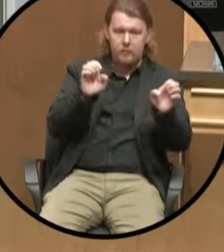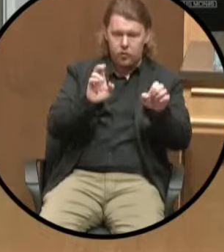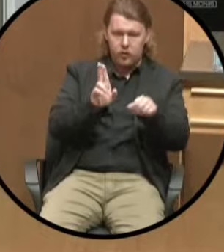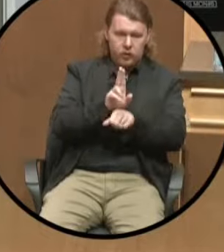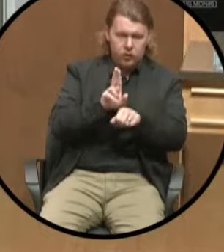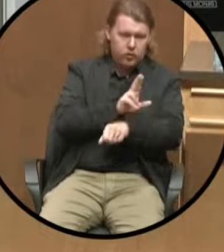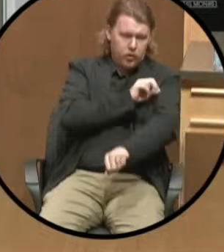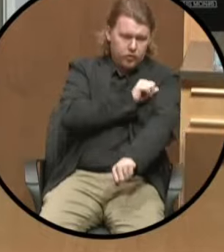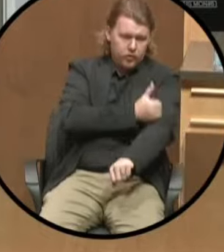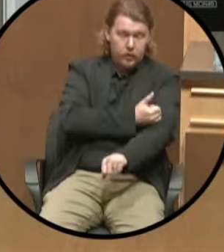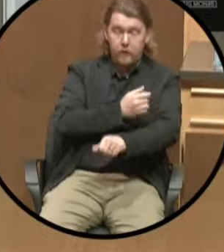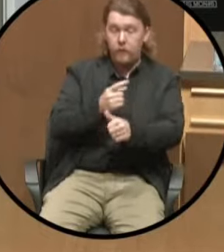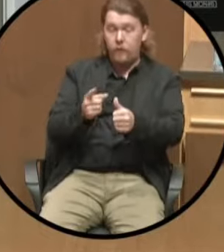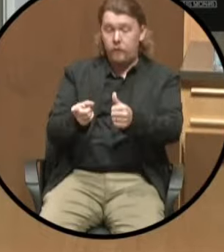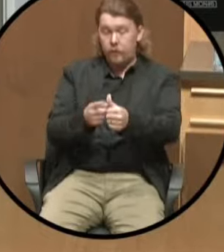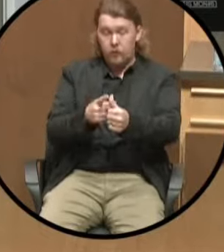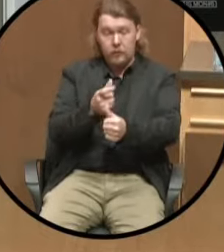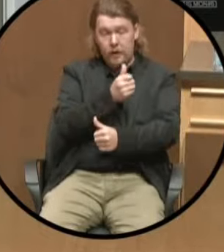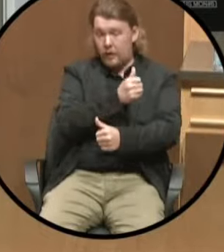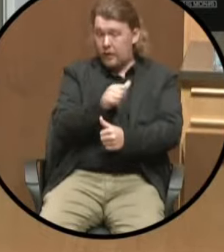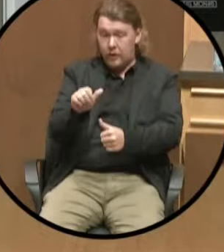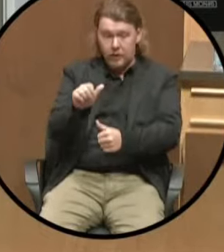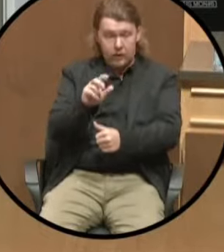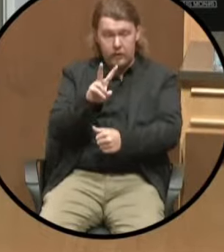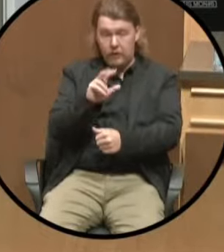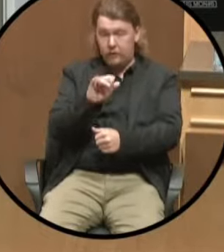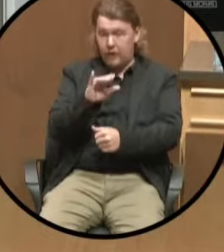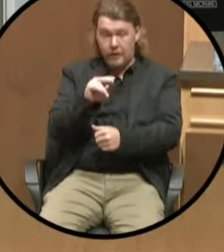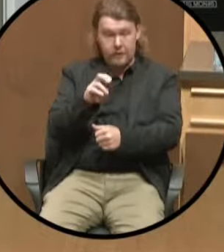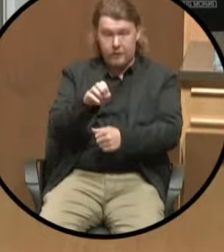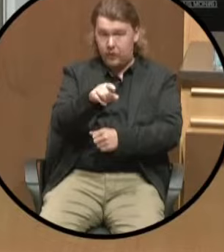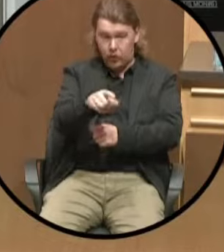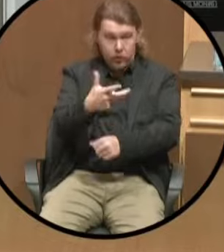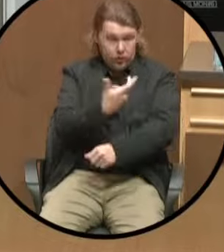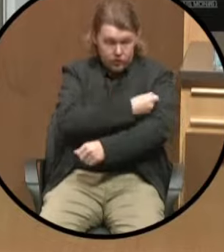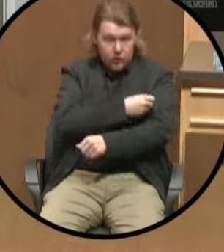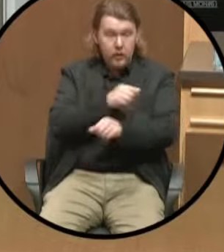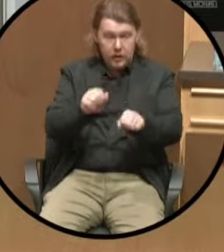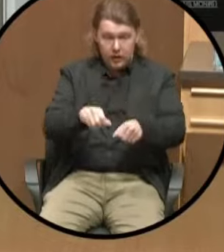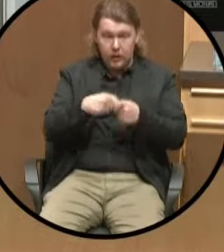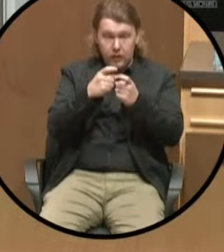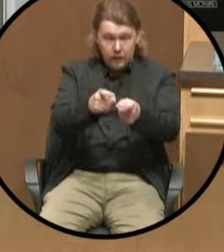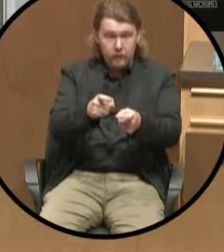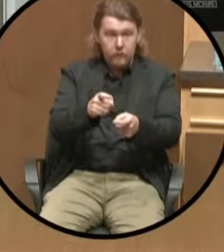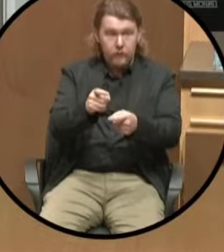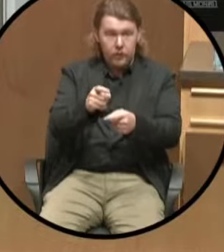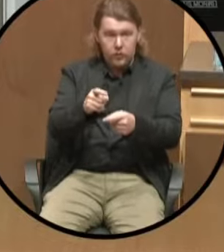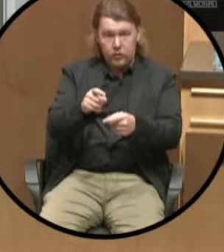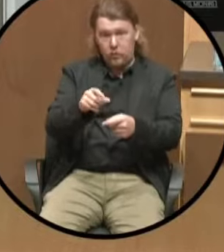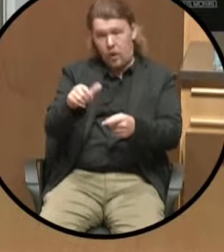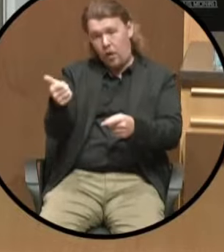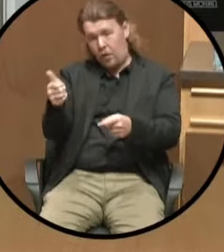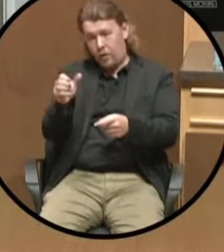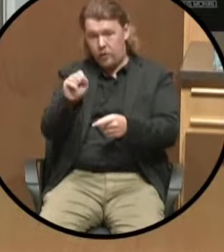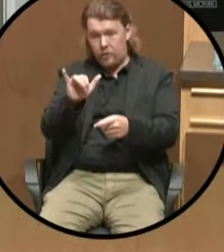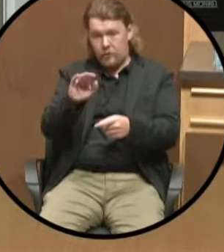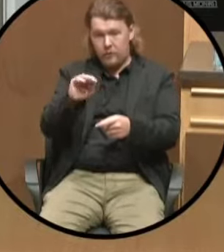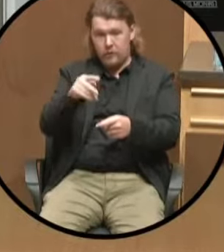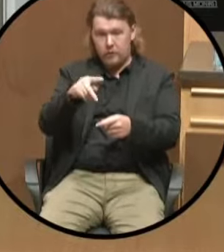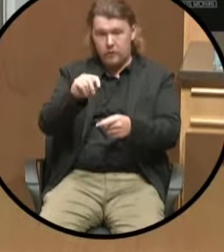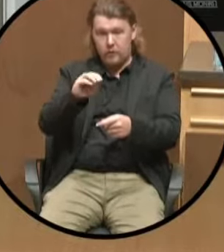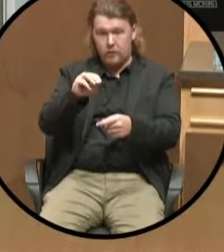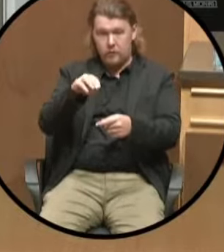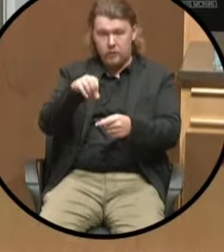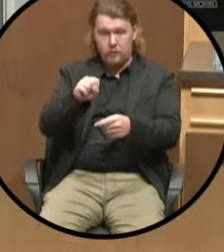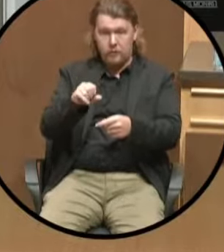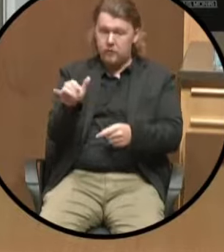authorization. First of all, any vaccine that you get can give you side effects or symptoms like this